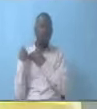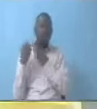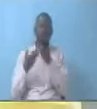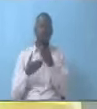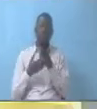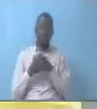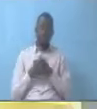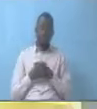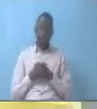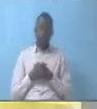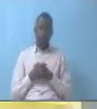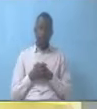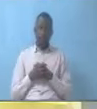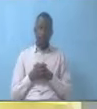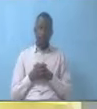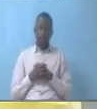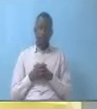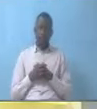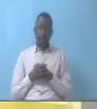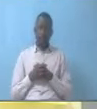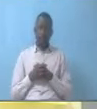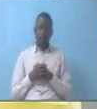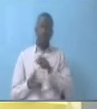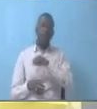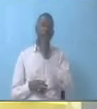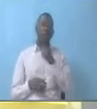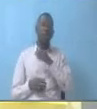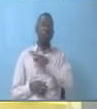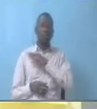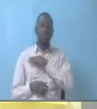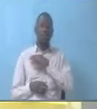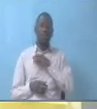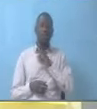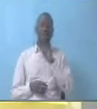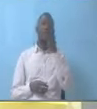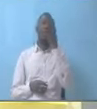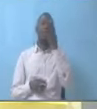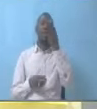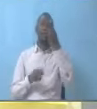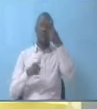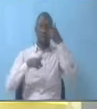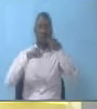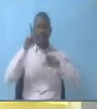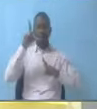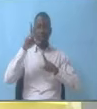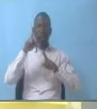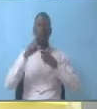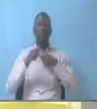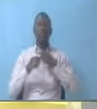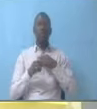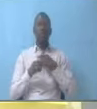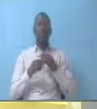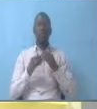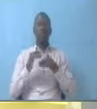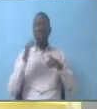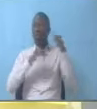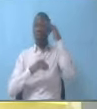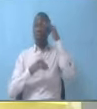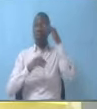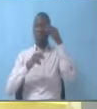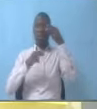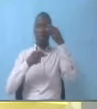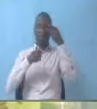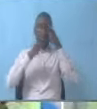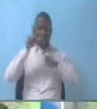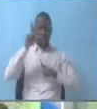before they went to the council. And also at the third level, which is the ultimate level, at council level, you